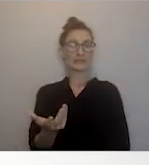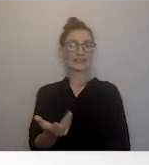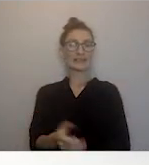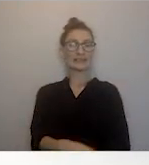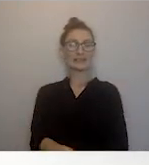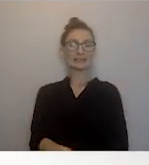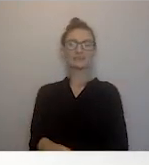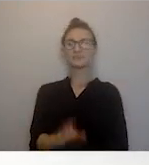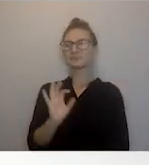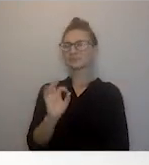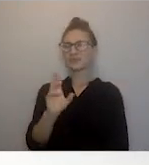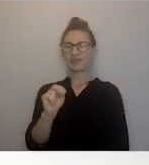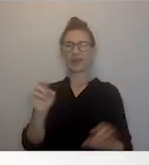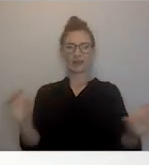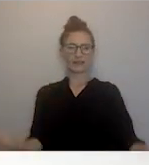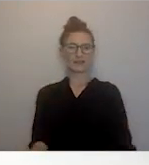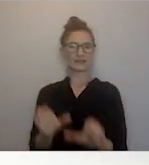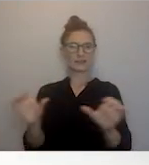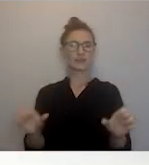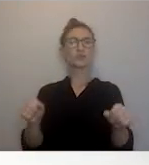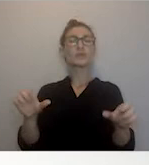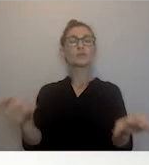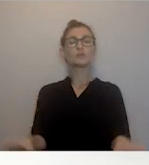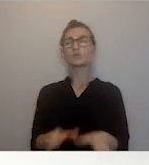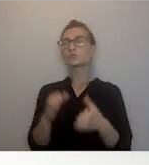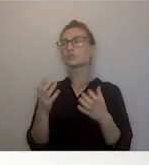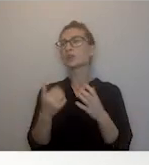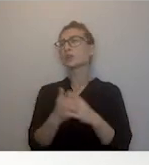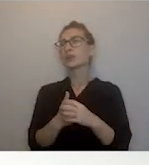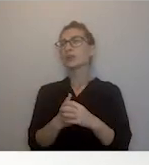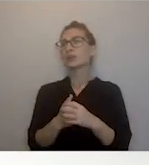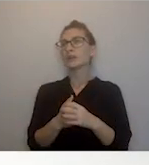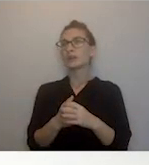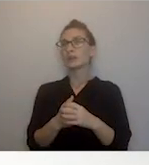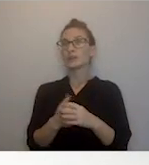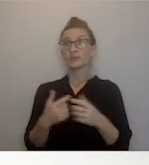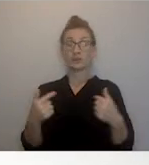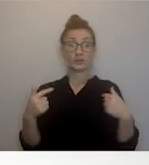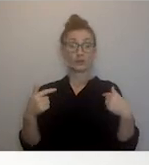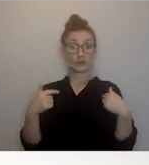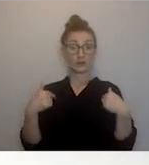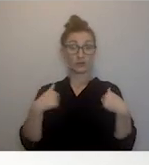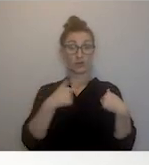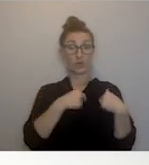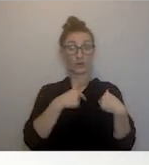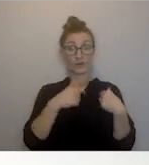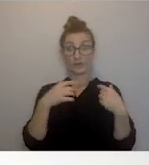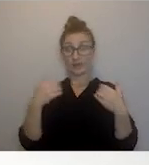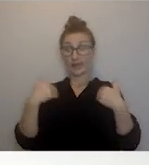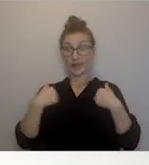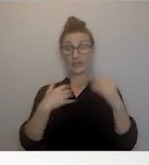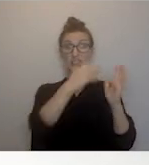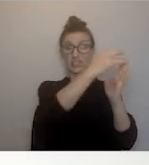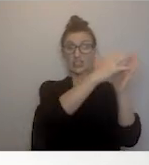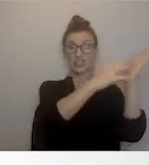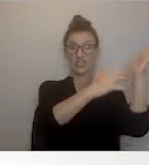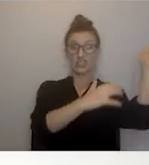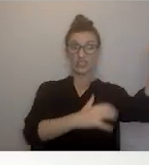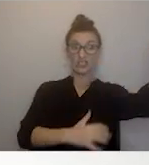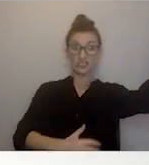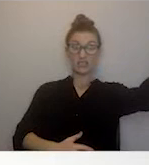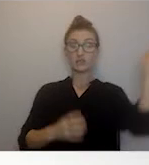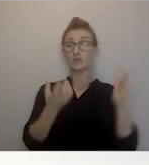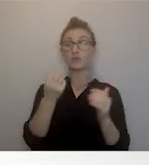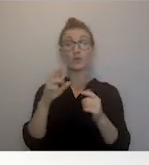poetry will occur in blackout poetry. And this is a fun activity you can do. We literally have students that we've done this with, huge pieces of